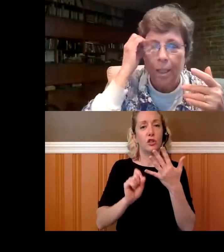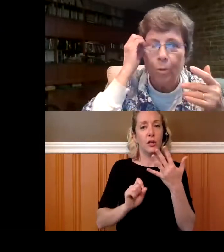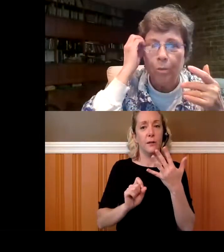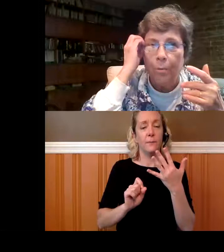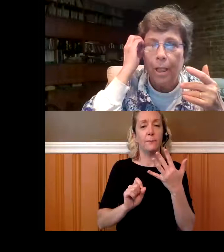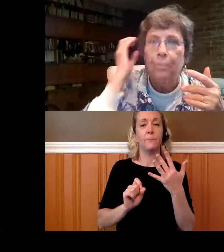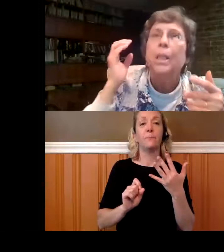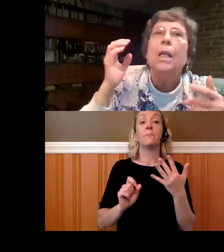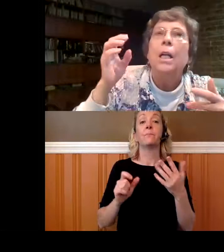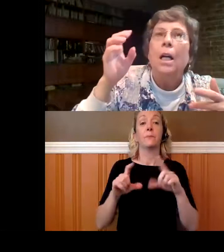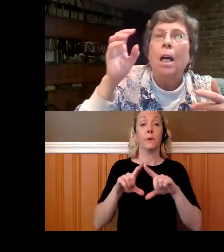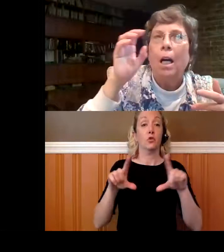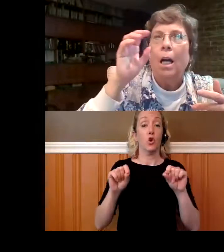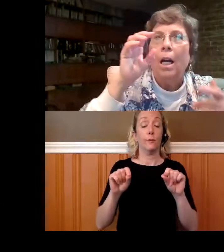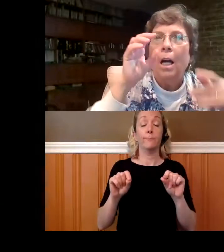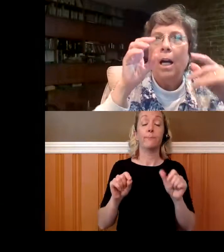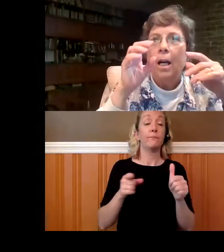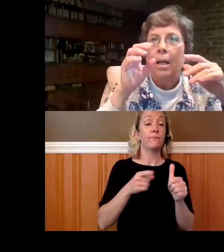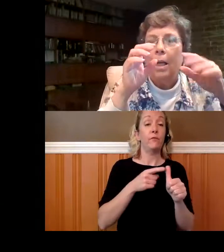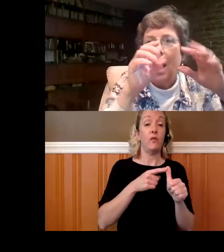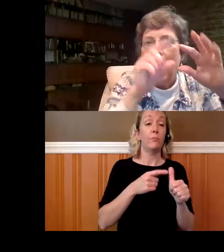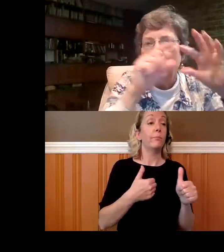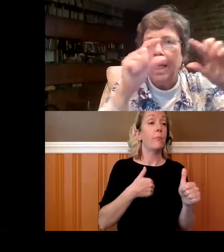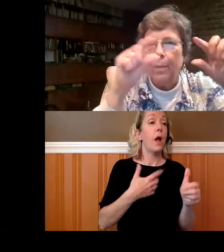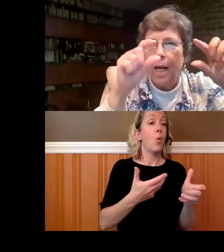I would like to buy, and then he could write in whatever he wants, thingamajig.